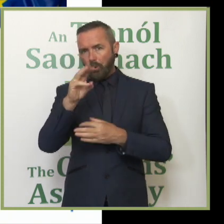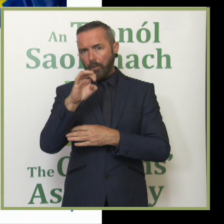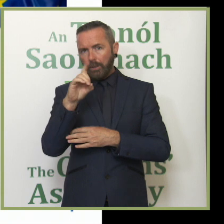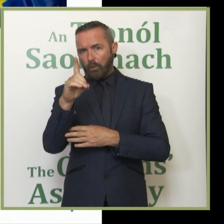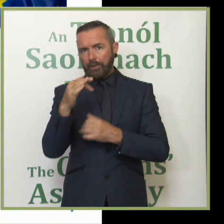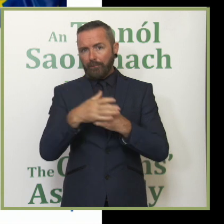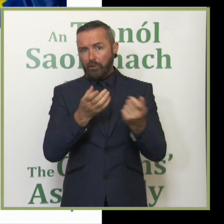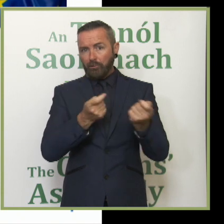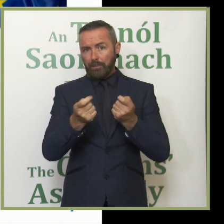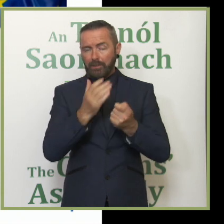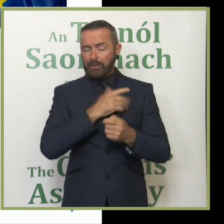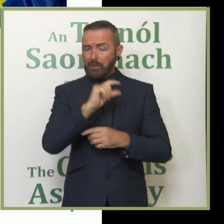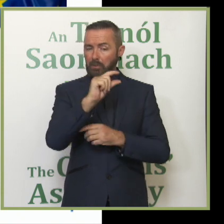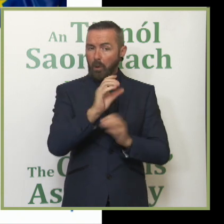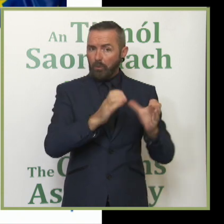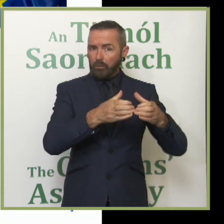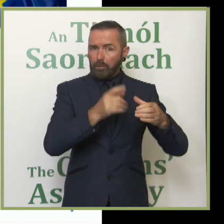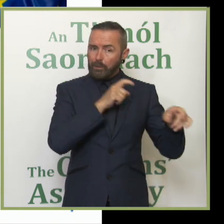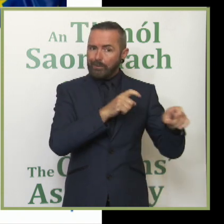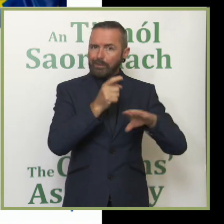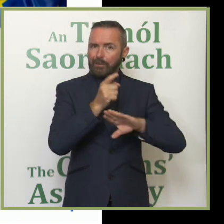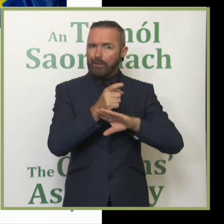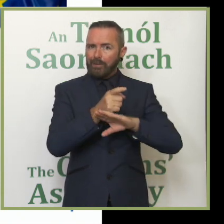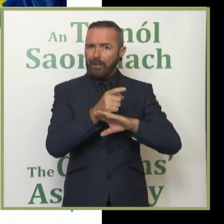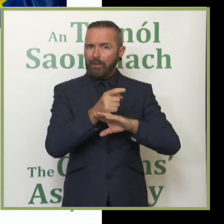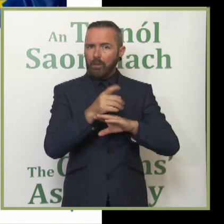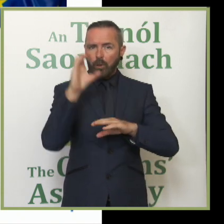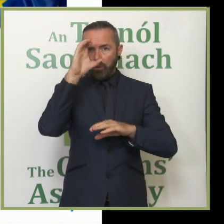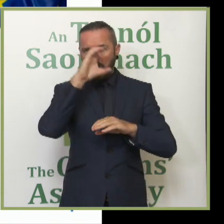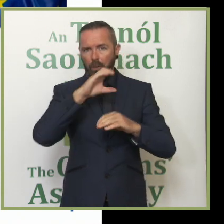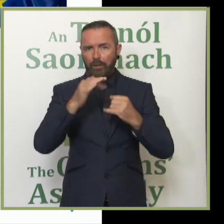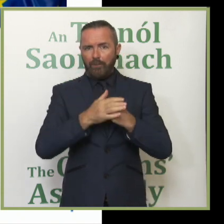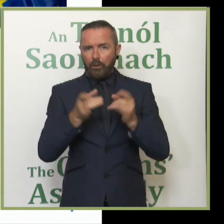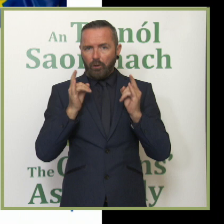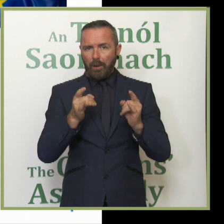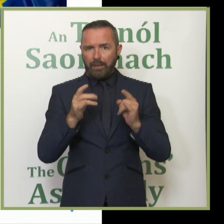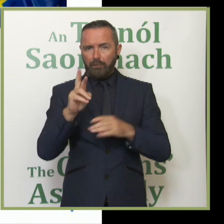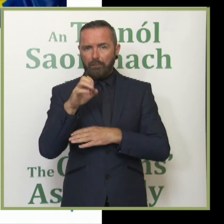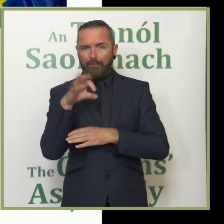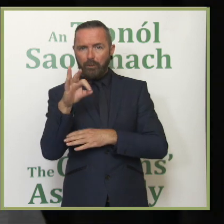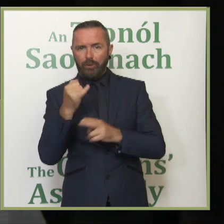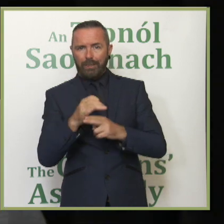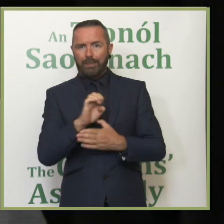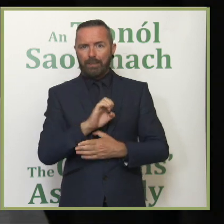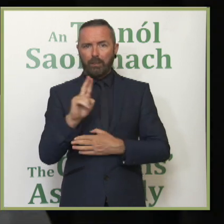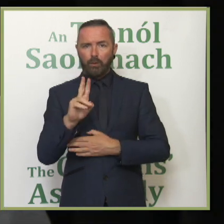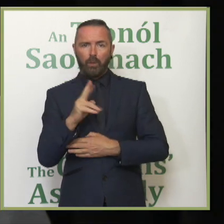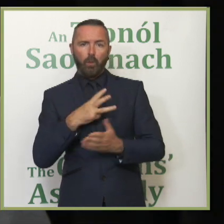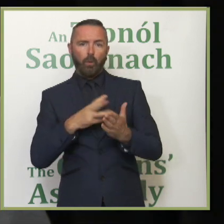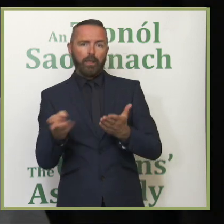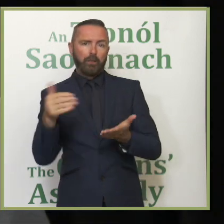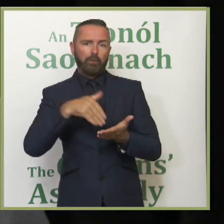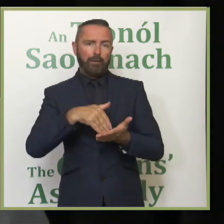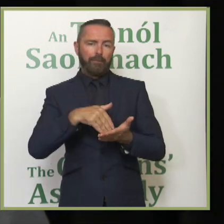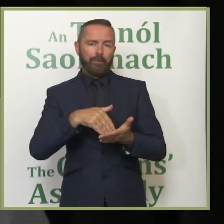will be a small group, but present amongst those seeking humanitarian refuge within the European Union when they come. And